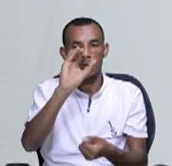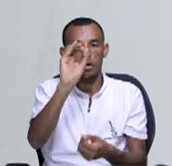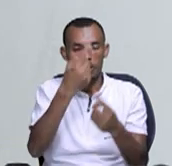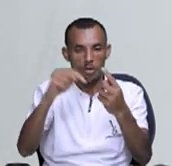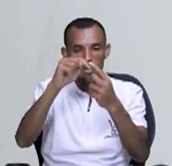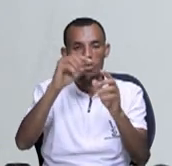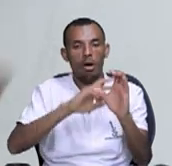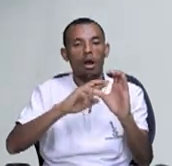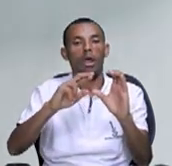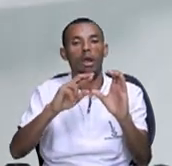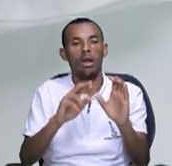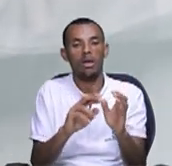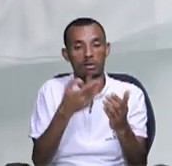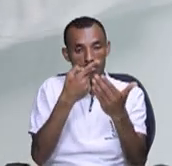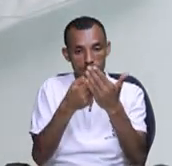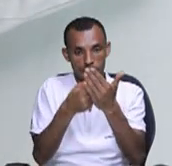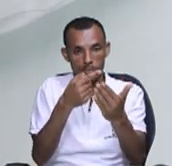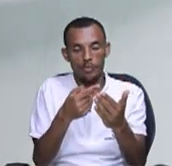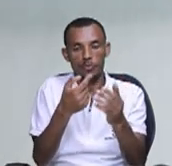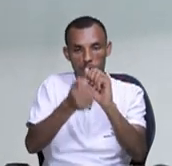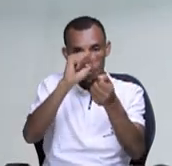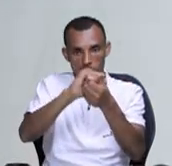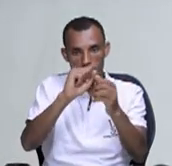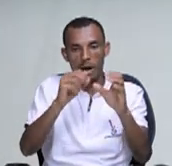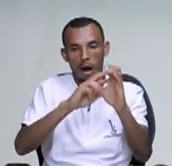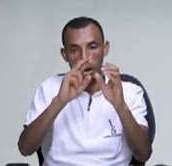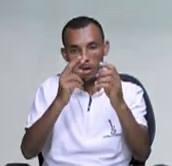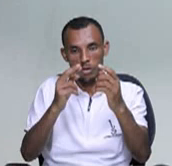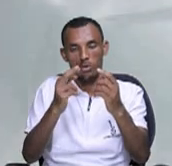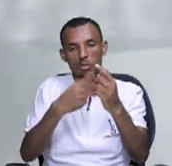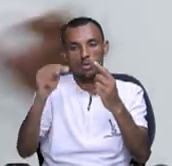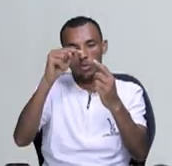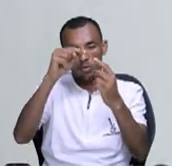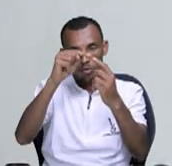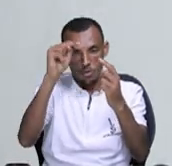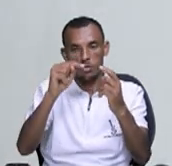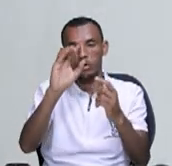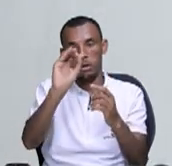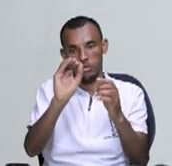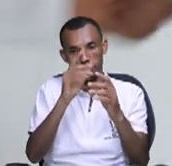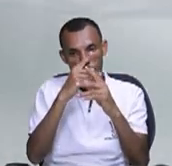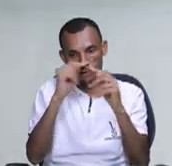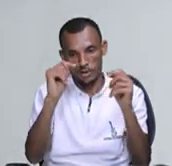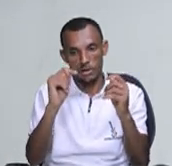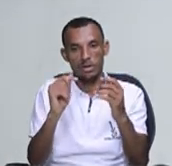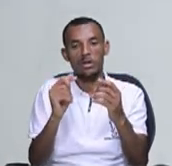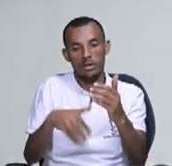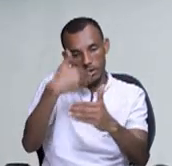degree to radian. Here, convert radian to degree. The next one, to convert